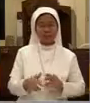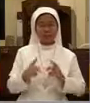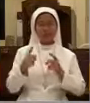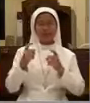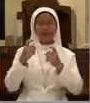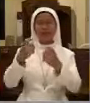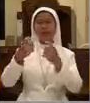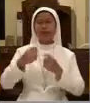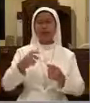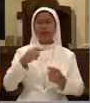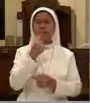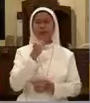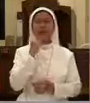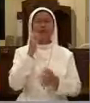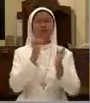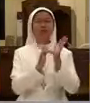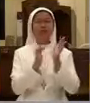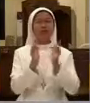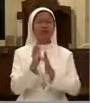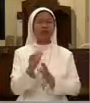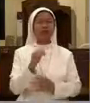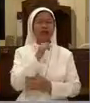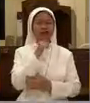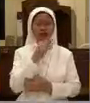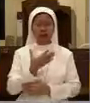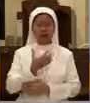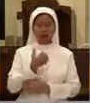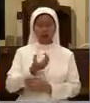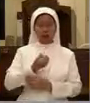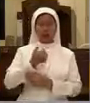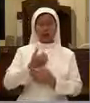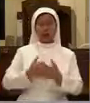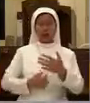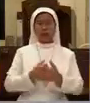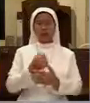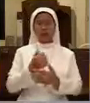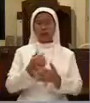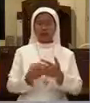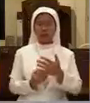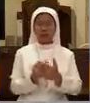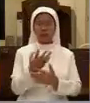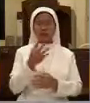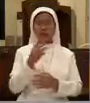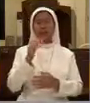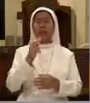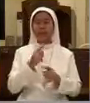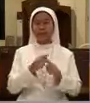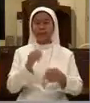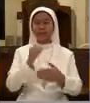Jesus, now our growth in humble mission.